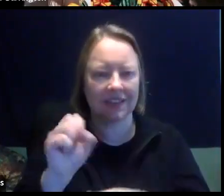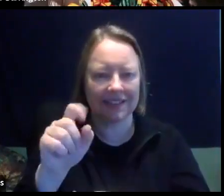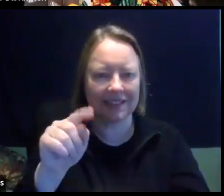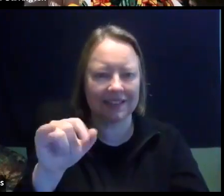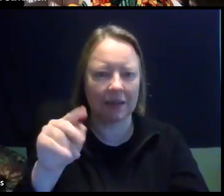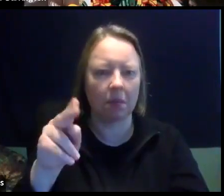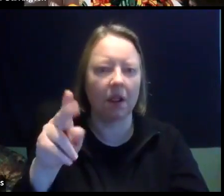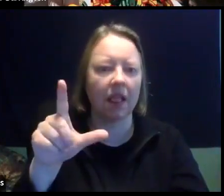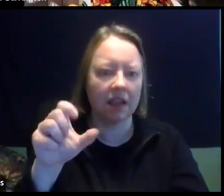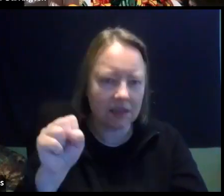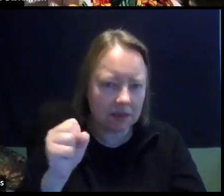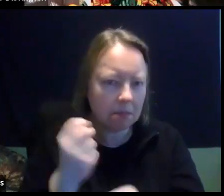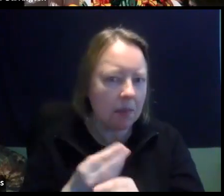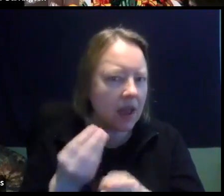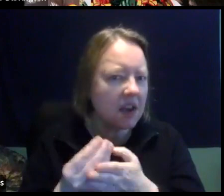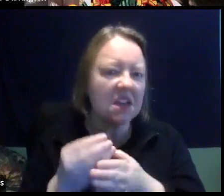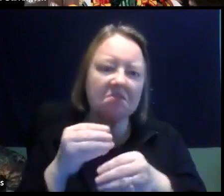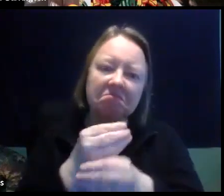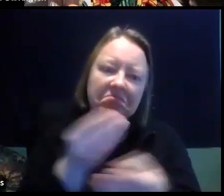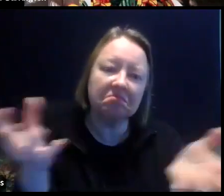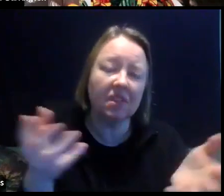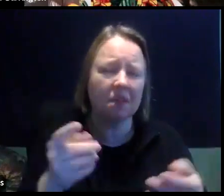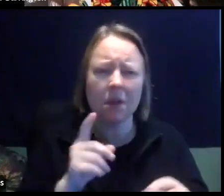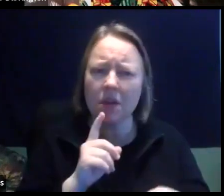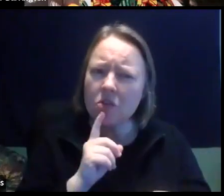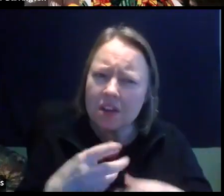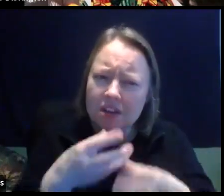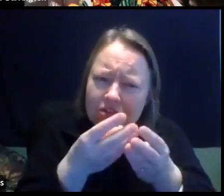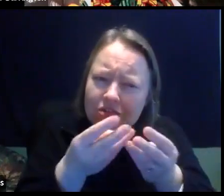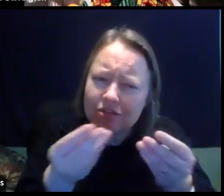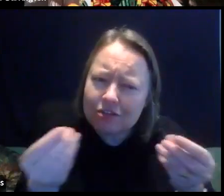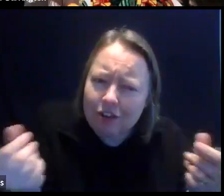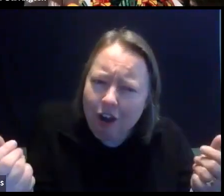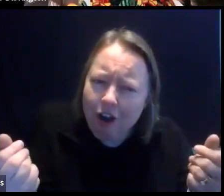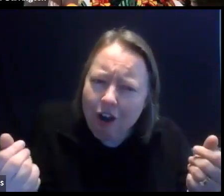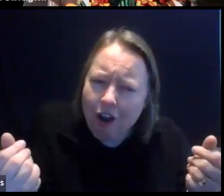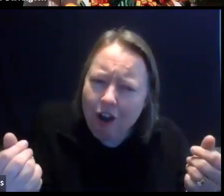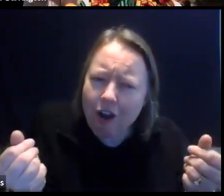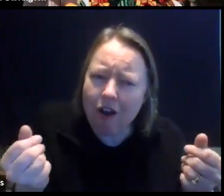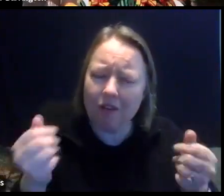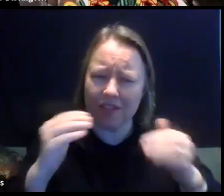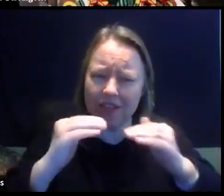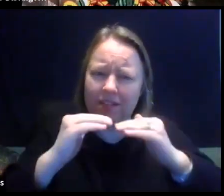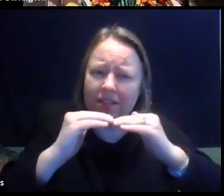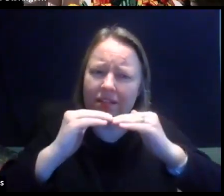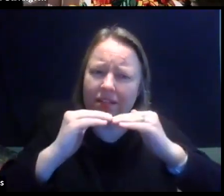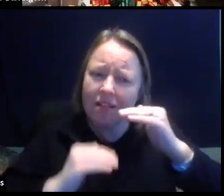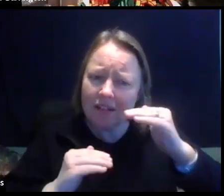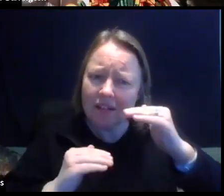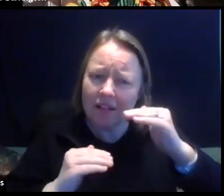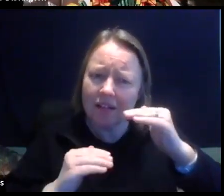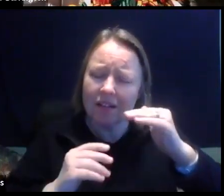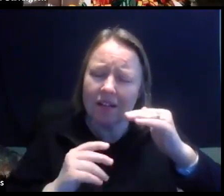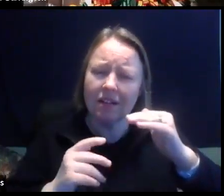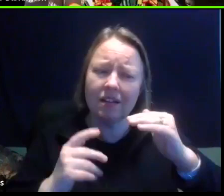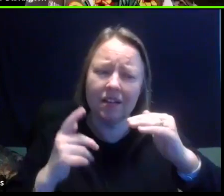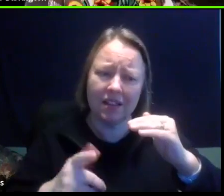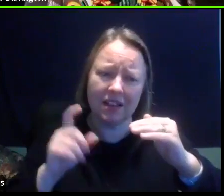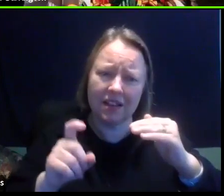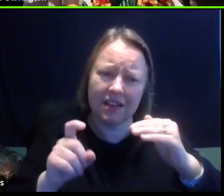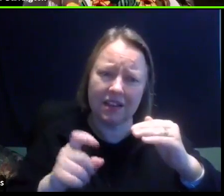Have you really tackled the inequality that created the necessity for a stimulus?